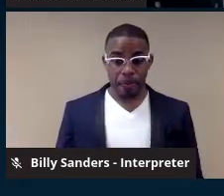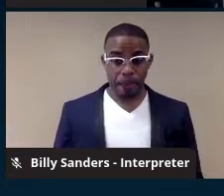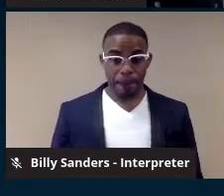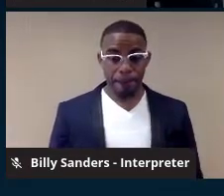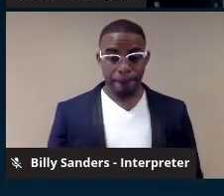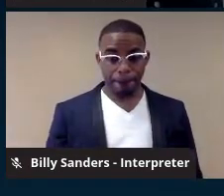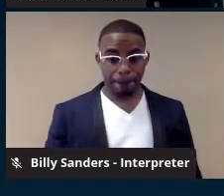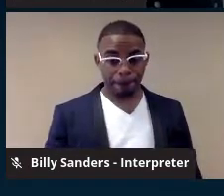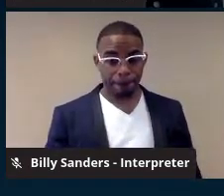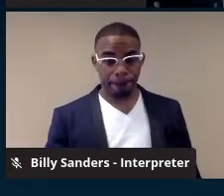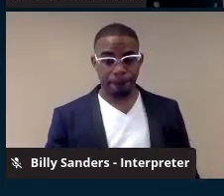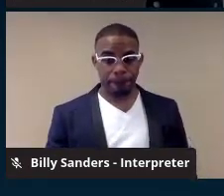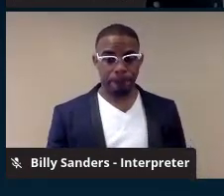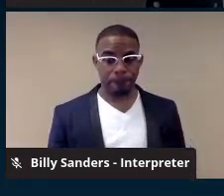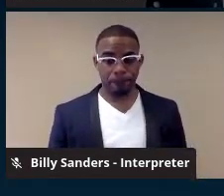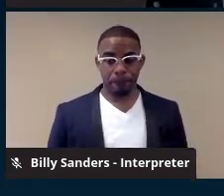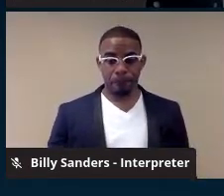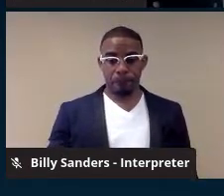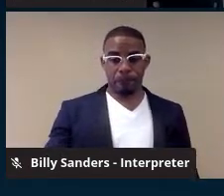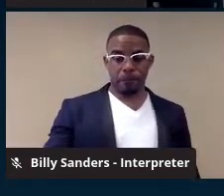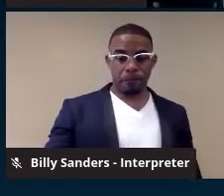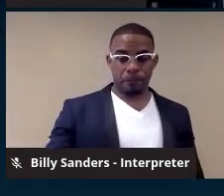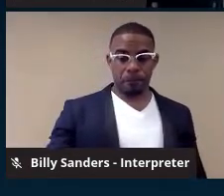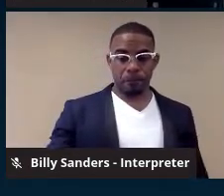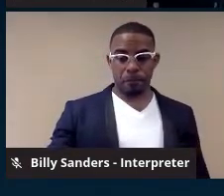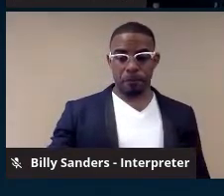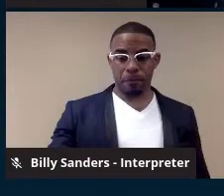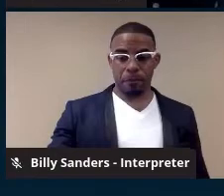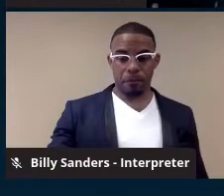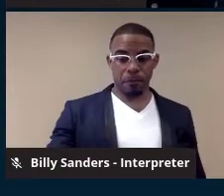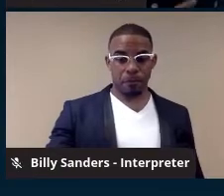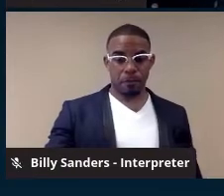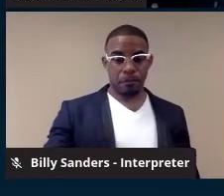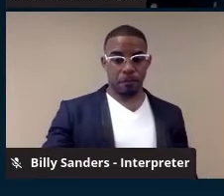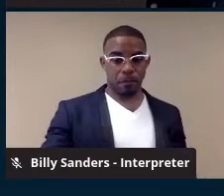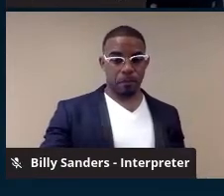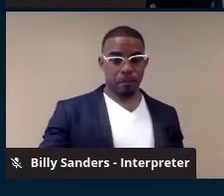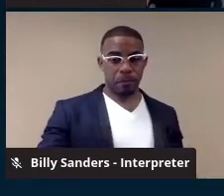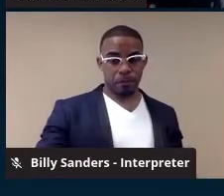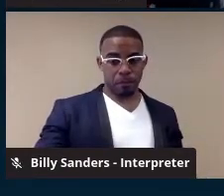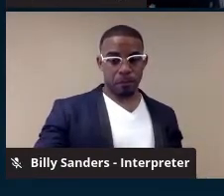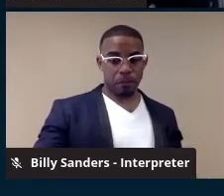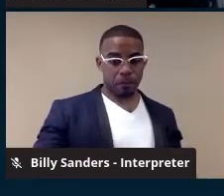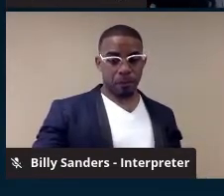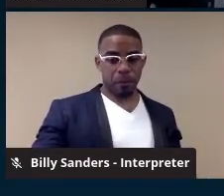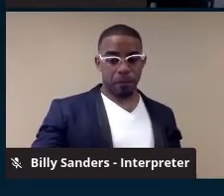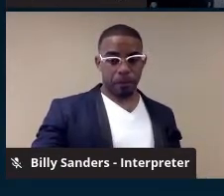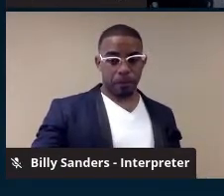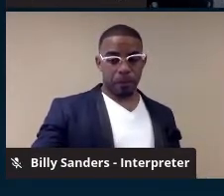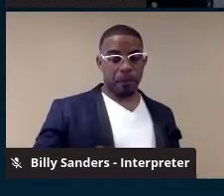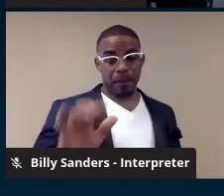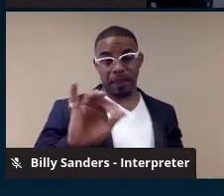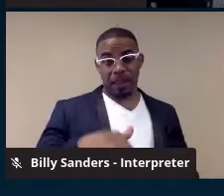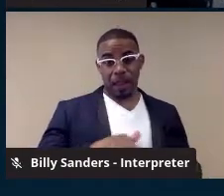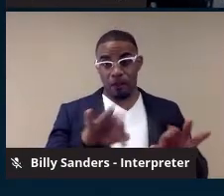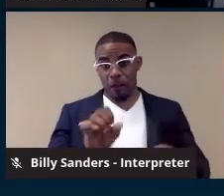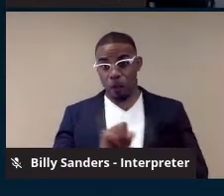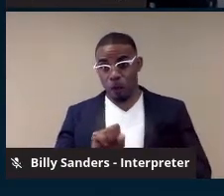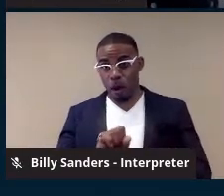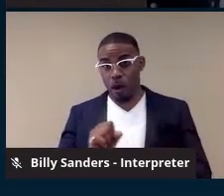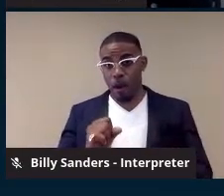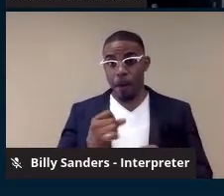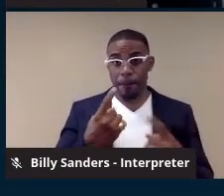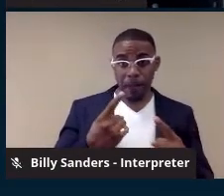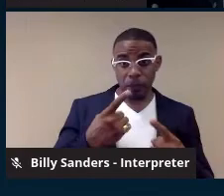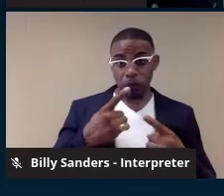And for me, what will be really, really important will be developer adoption of Blazor, because that's how a framework makes or breaks,